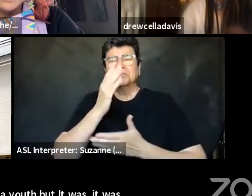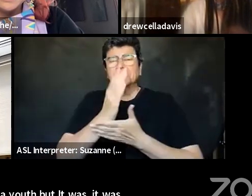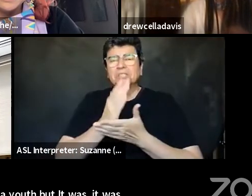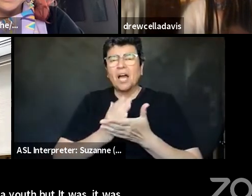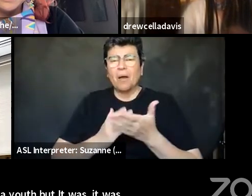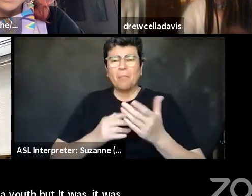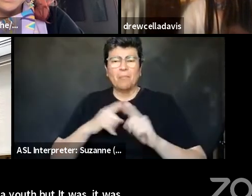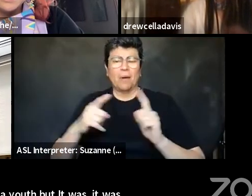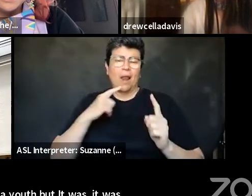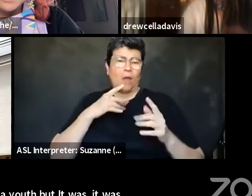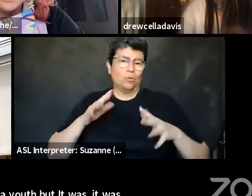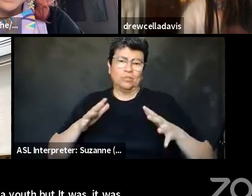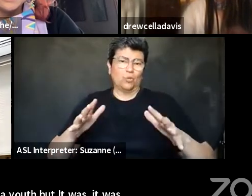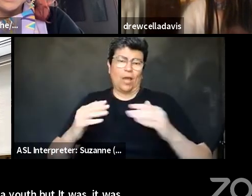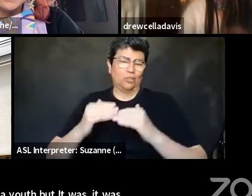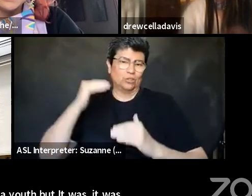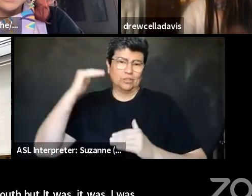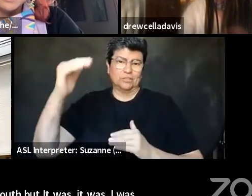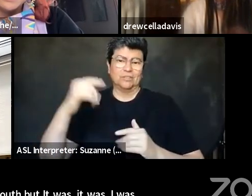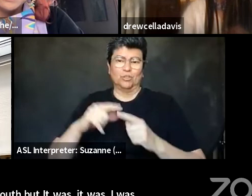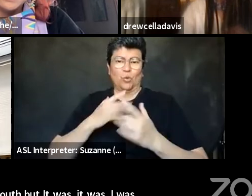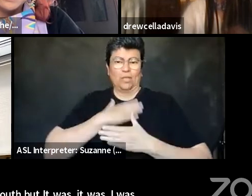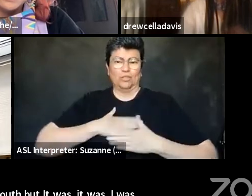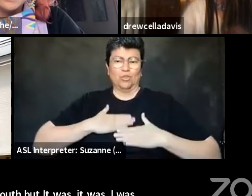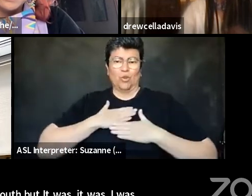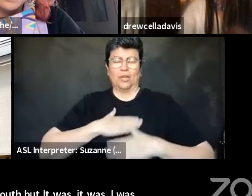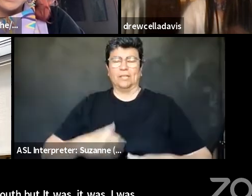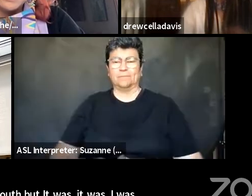I was too anxious to enjoy it.